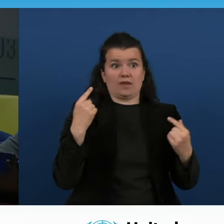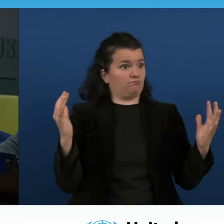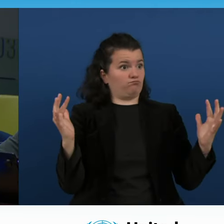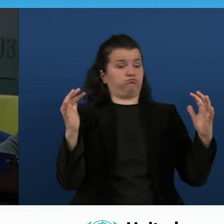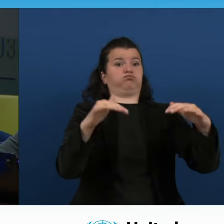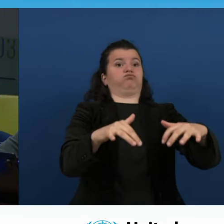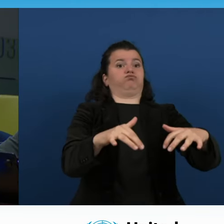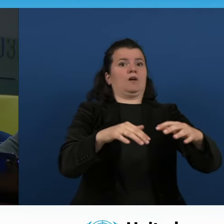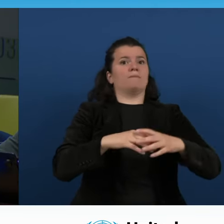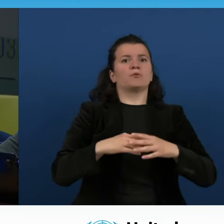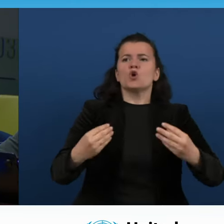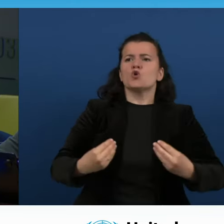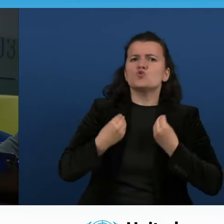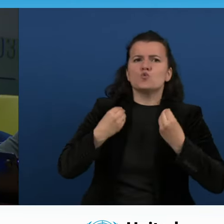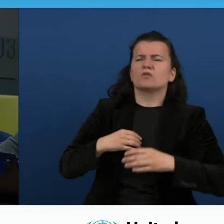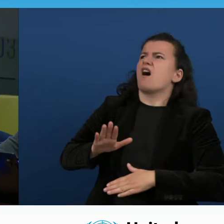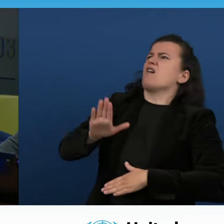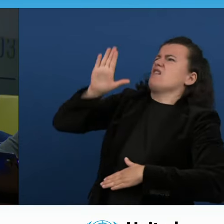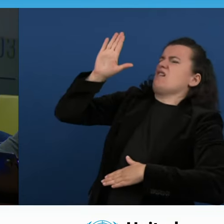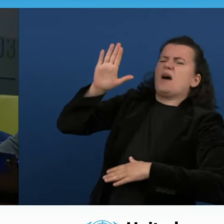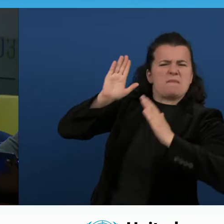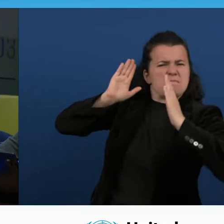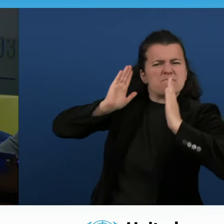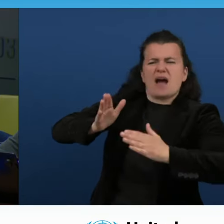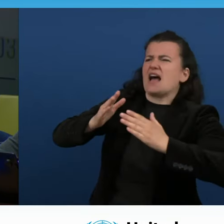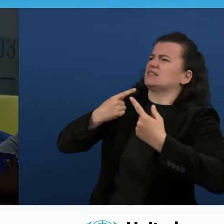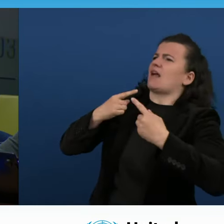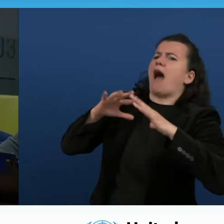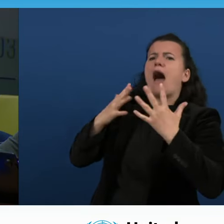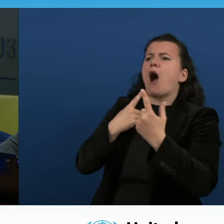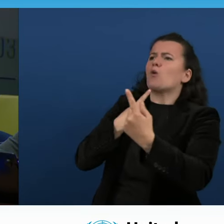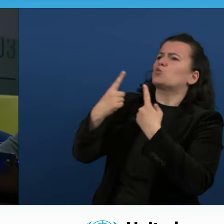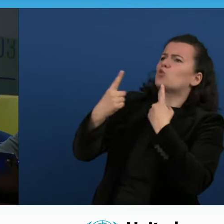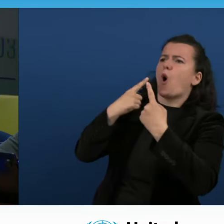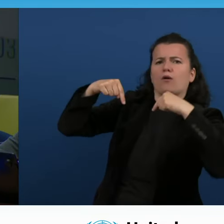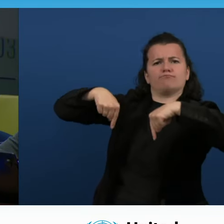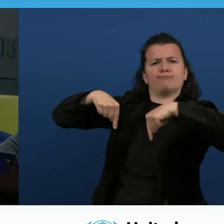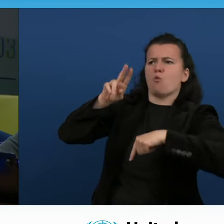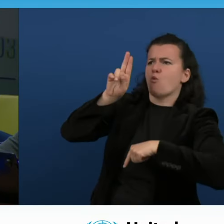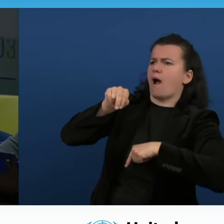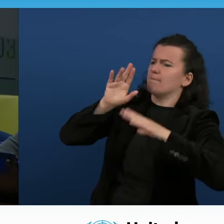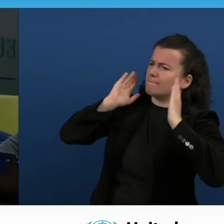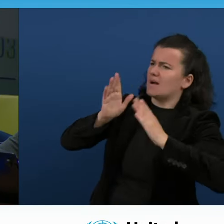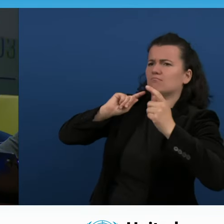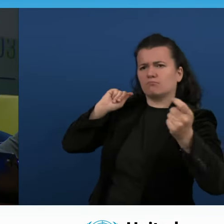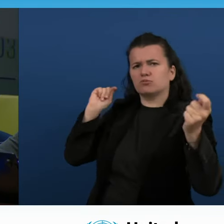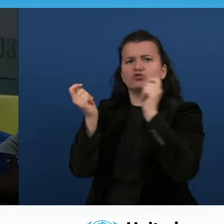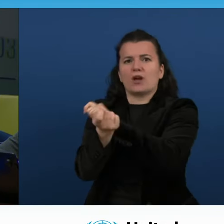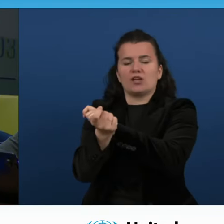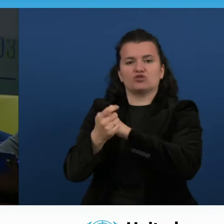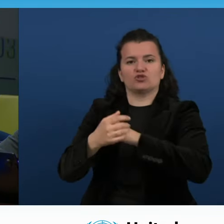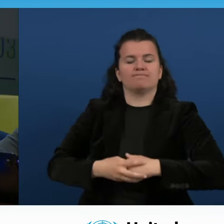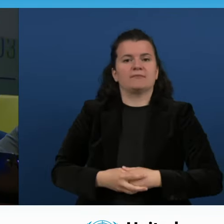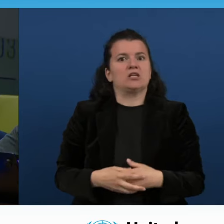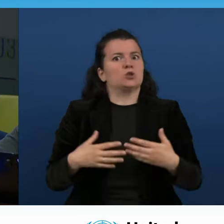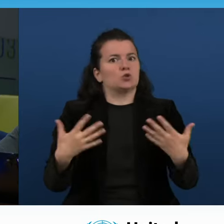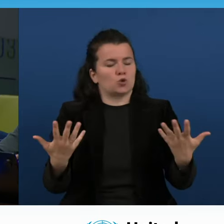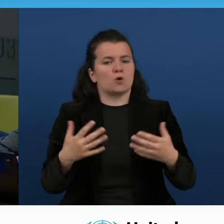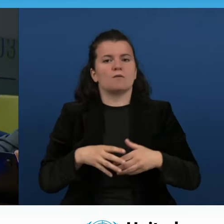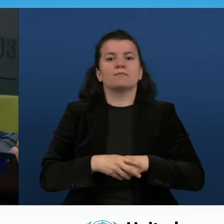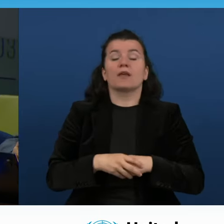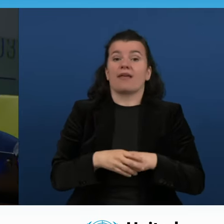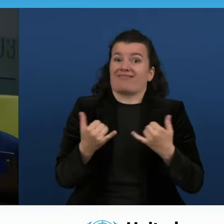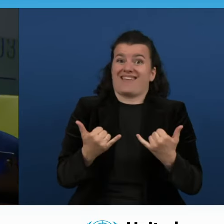to change our discourse. We will speak about the multiple crises as a question, a problem, but above all,